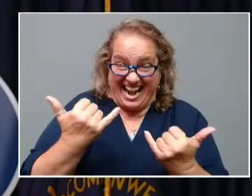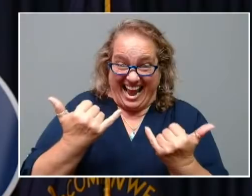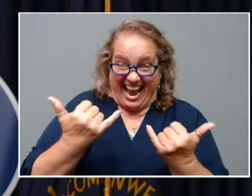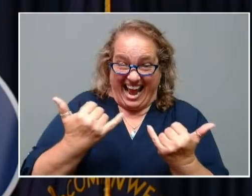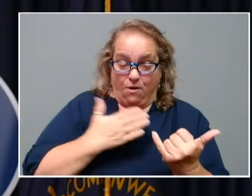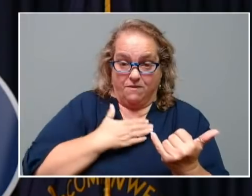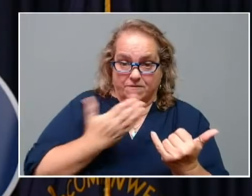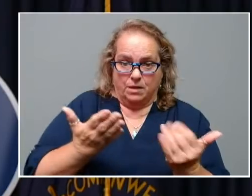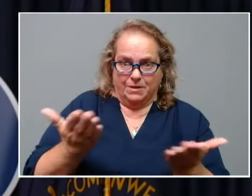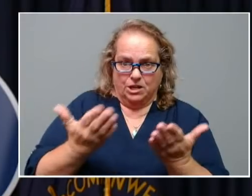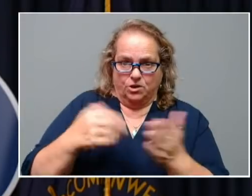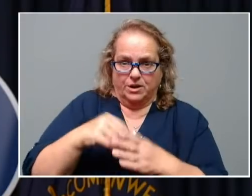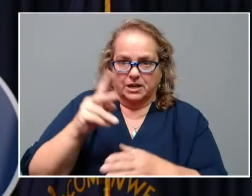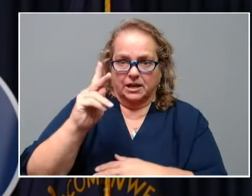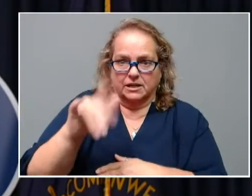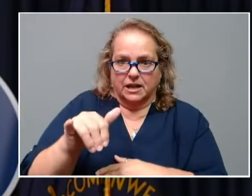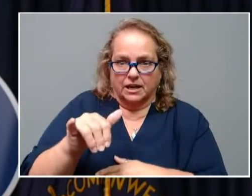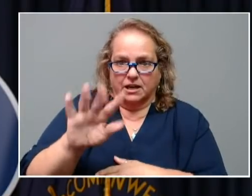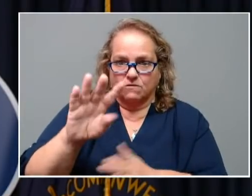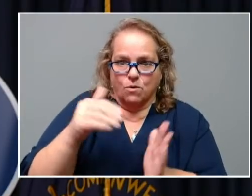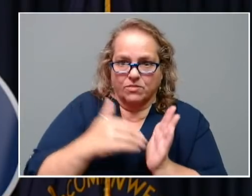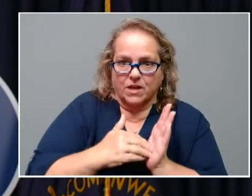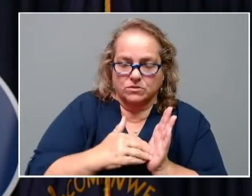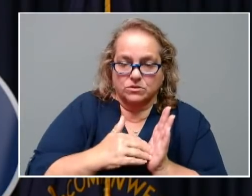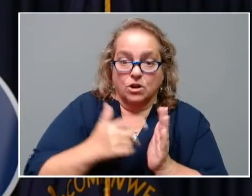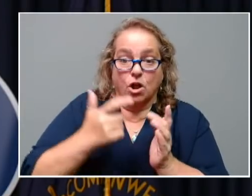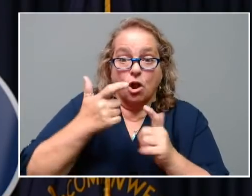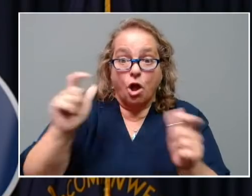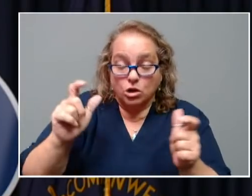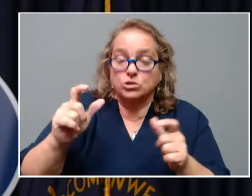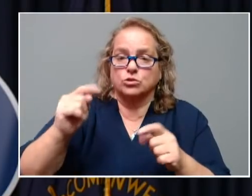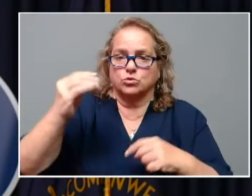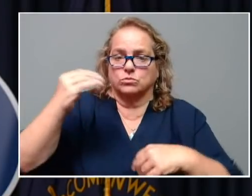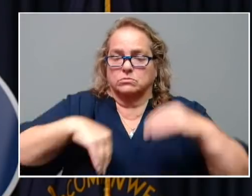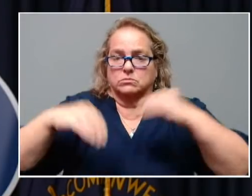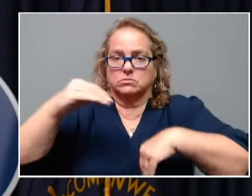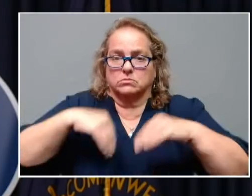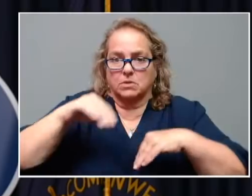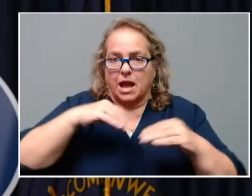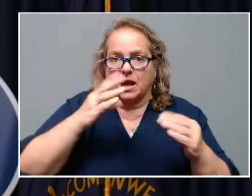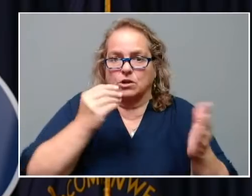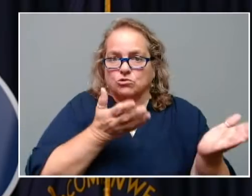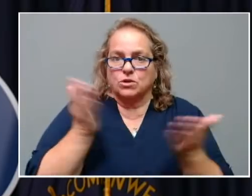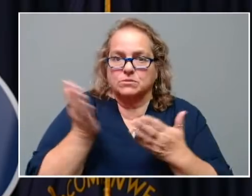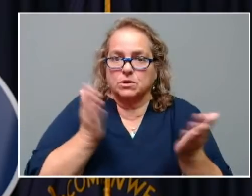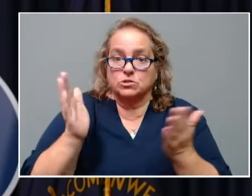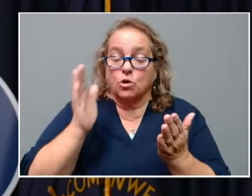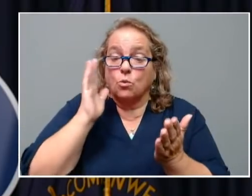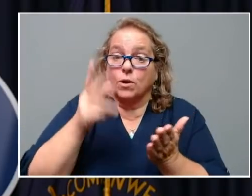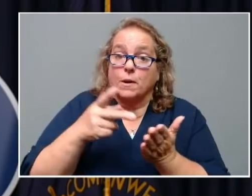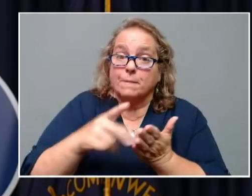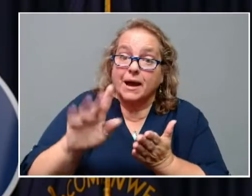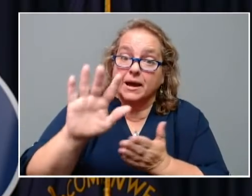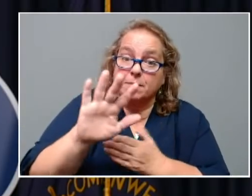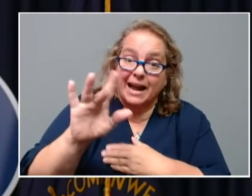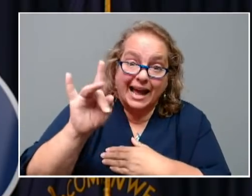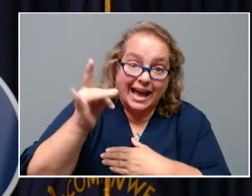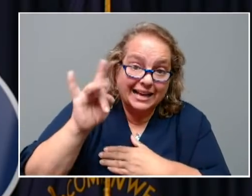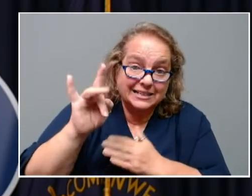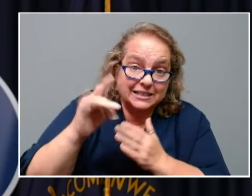Kentucky. These jobs will largely be in fulfillment and transportation, and on average will pay more than $18 an hour, with up to